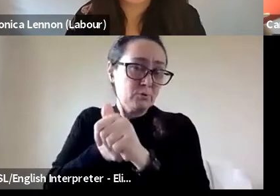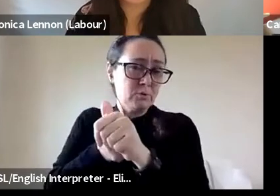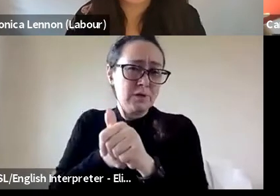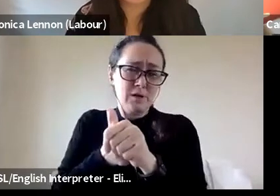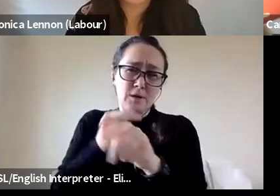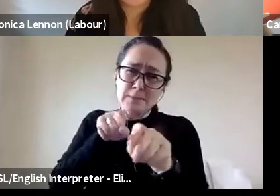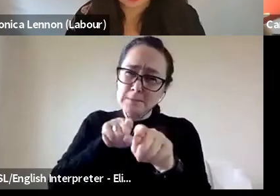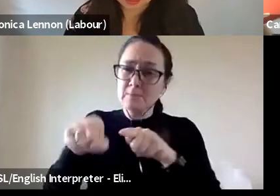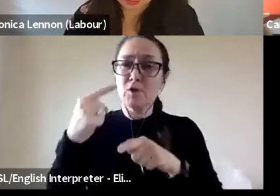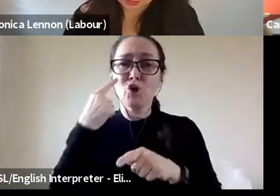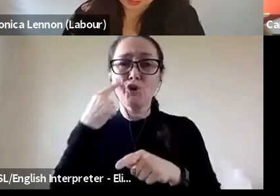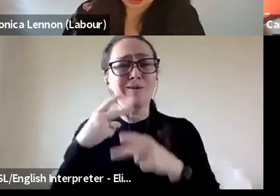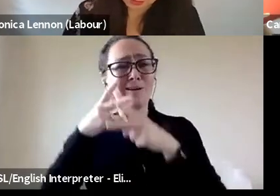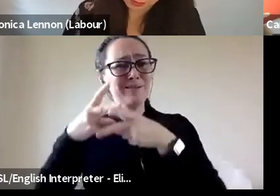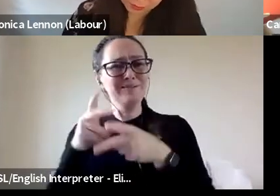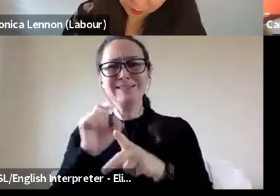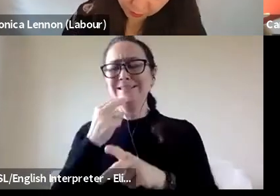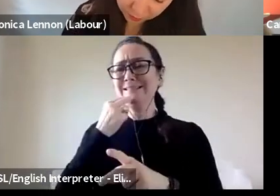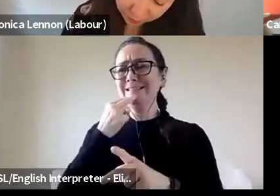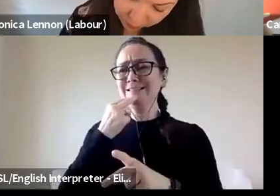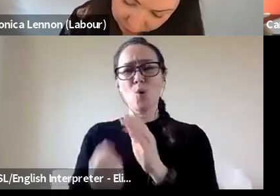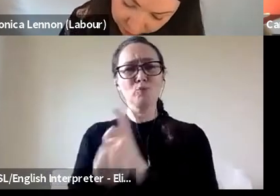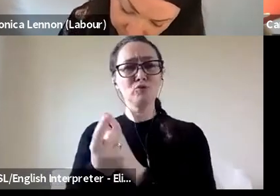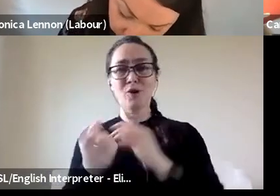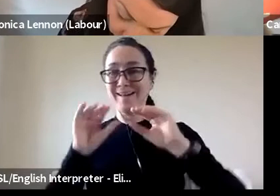particularly need to have better opportunities in education.